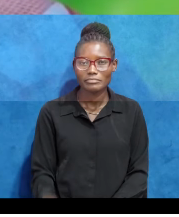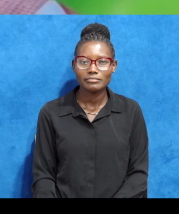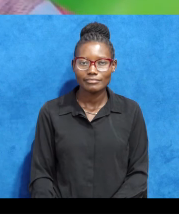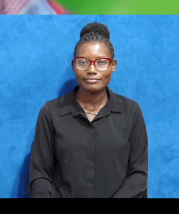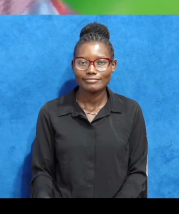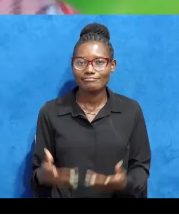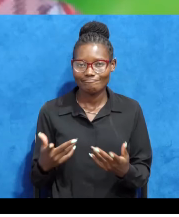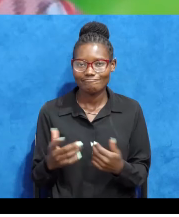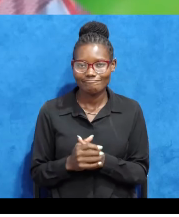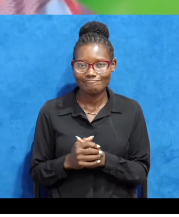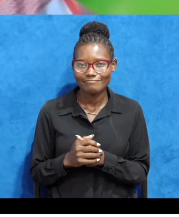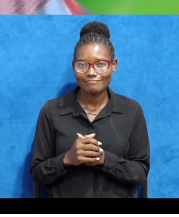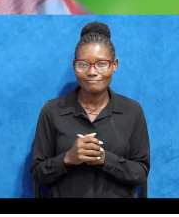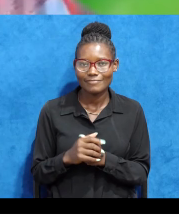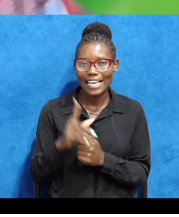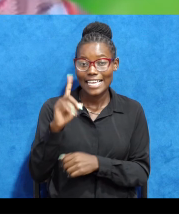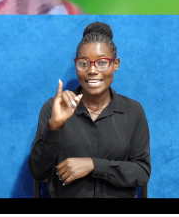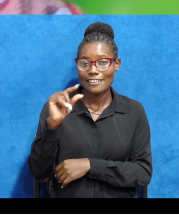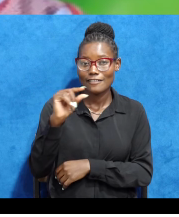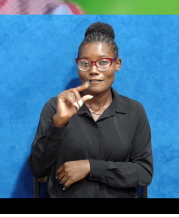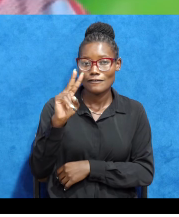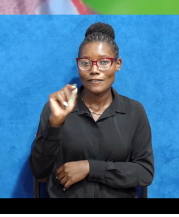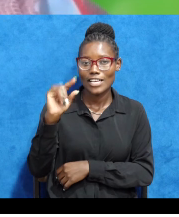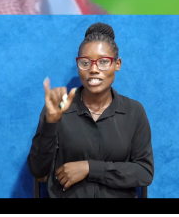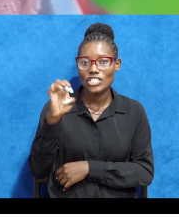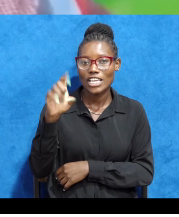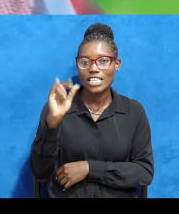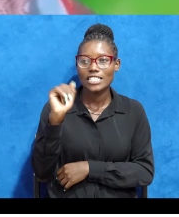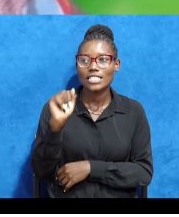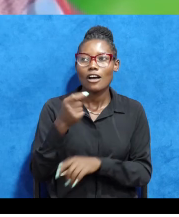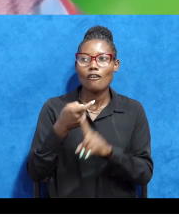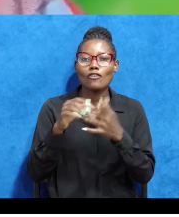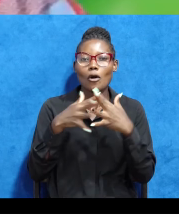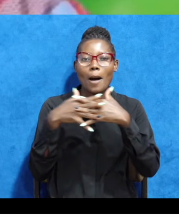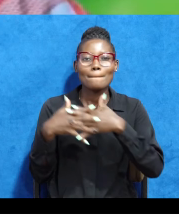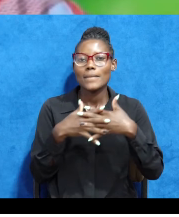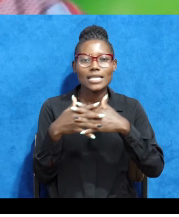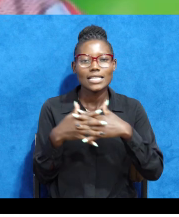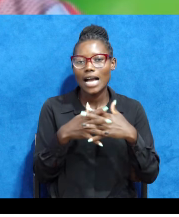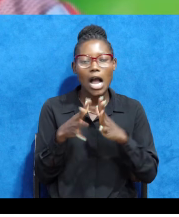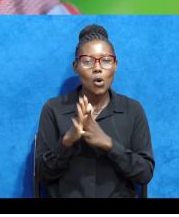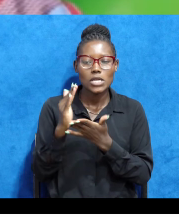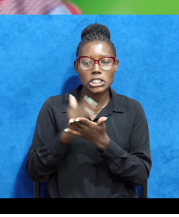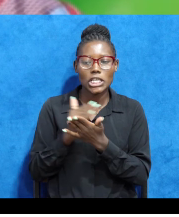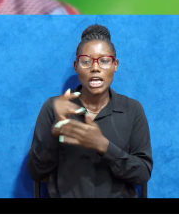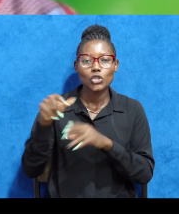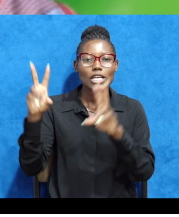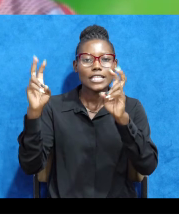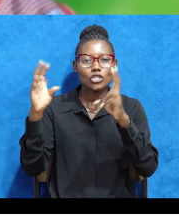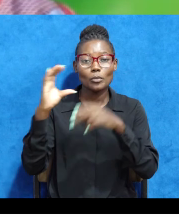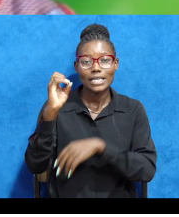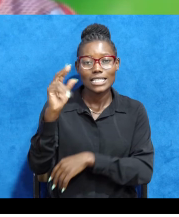Ladies and gentlemen, welcome to our today's session.